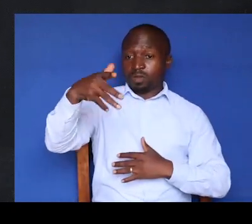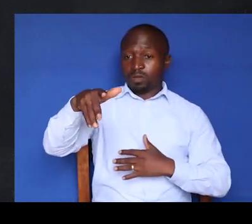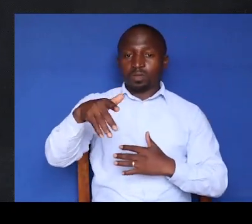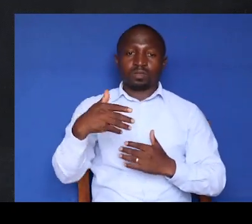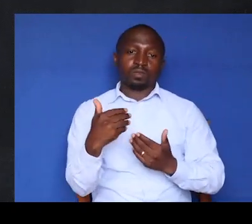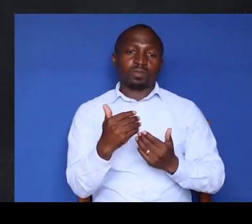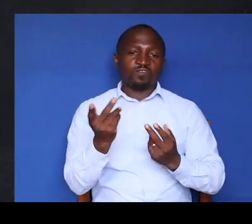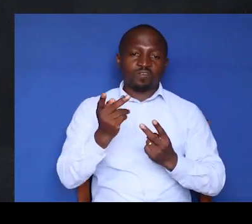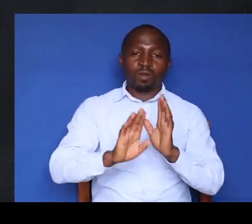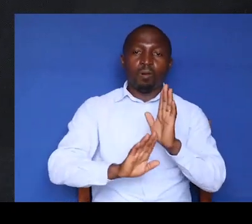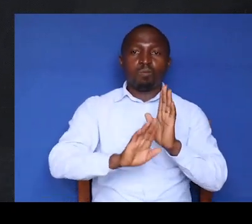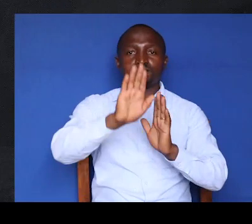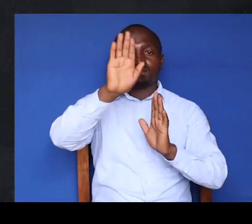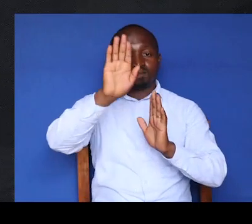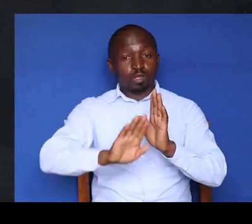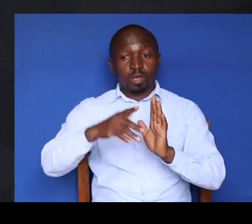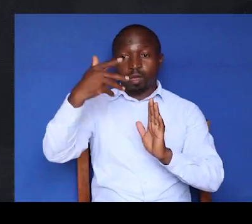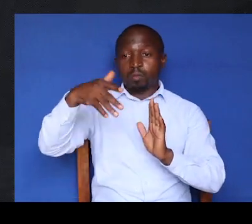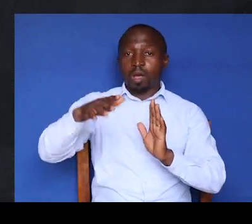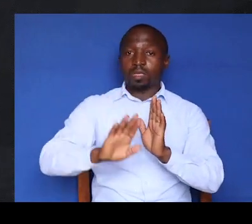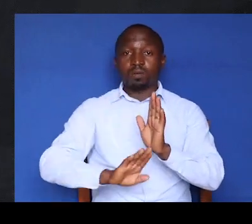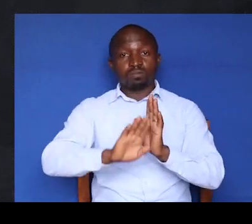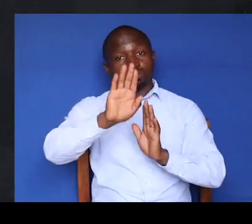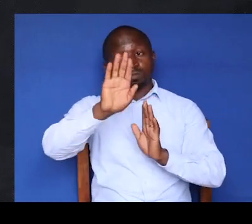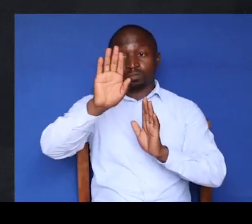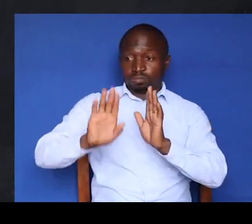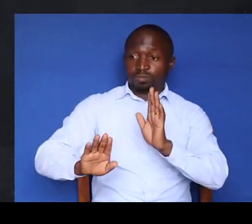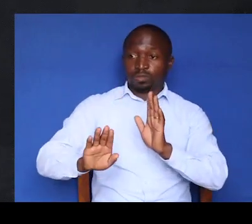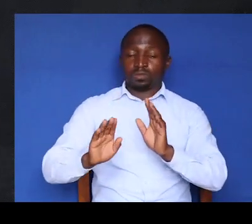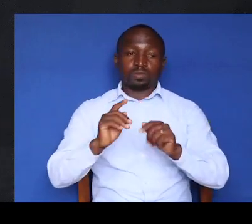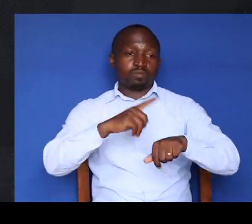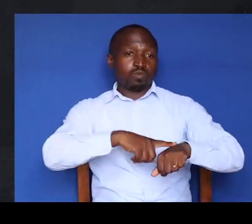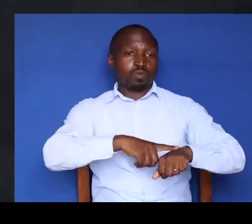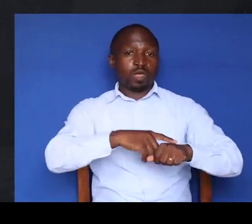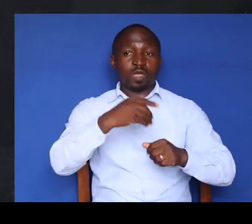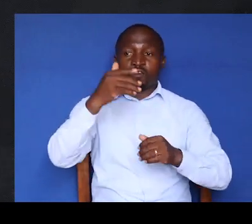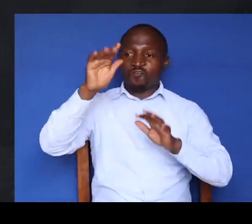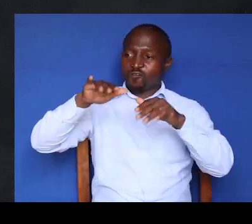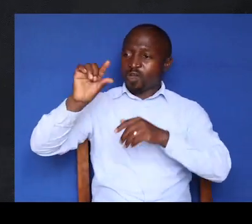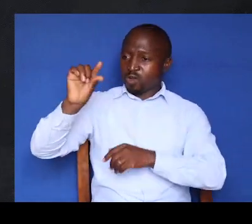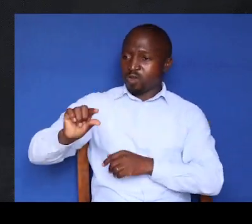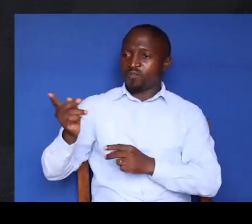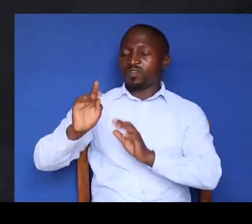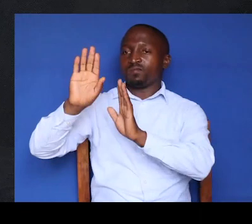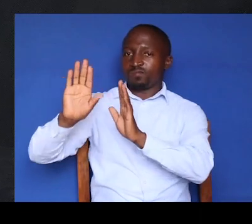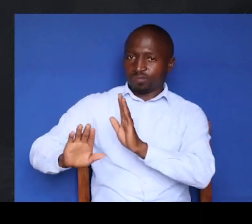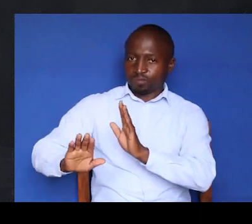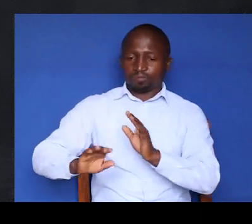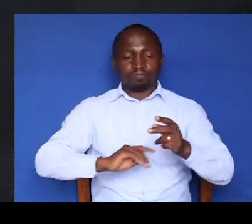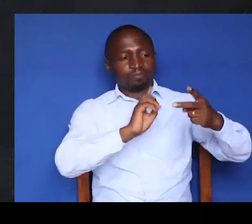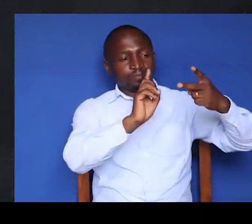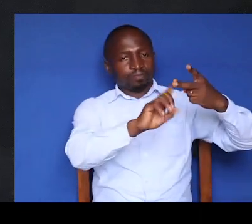fluctuate high in terms of water volume compared to periods of low rains. 2, size of